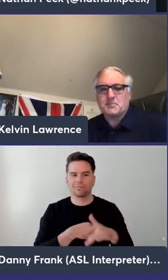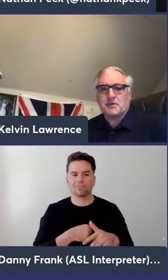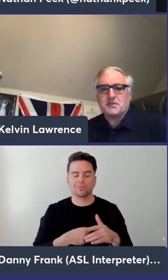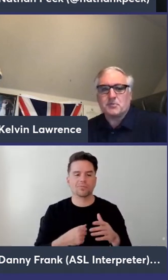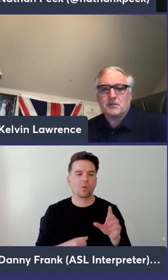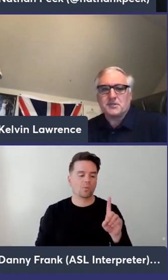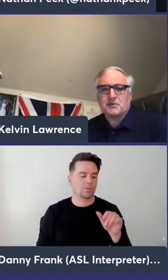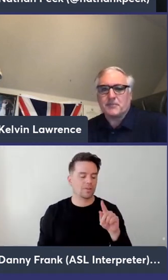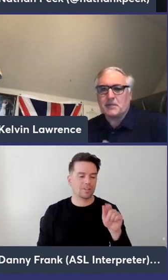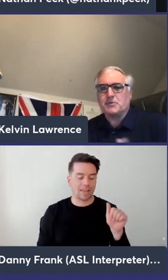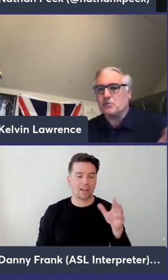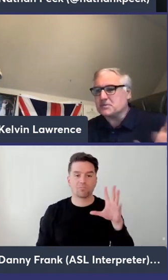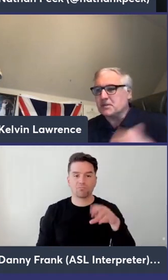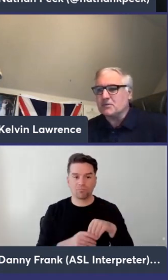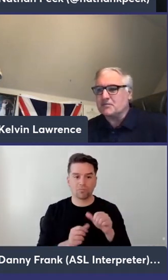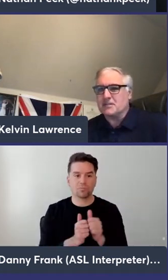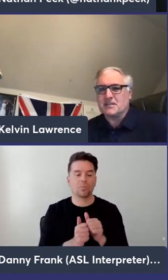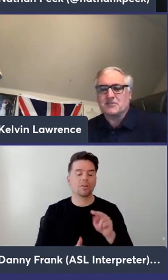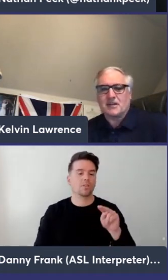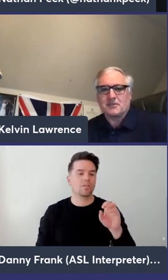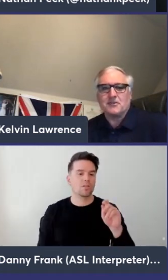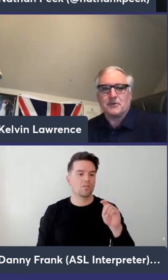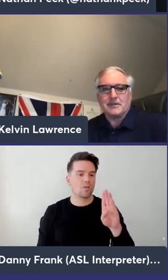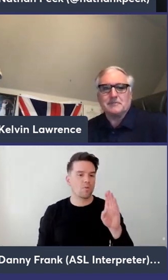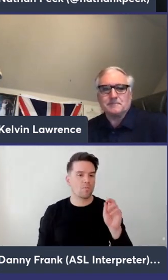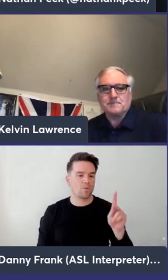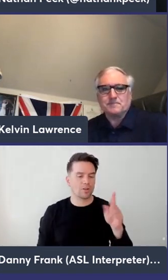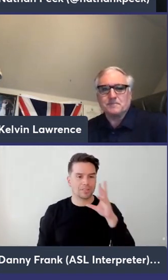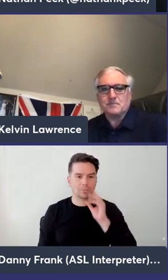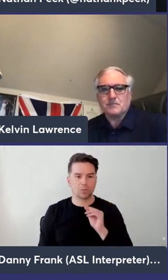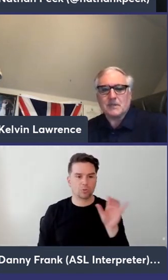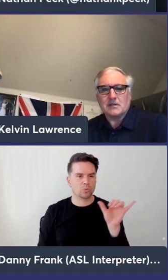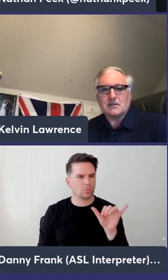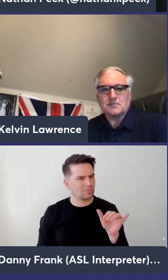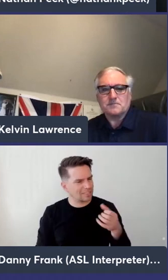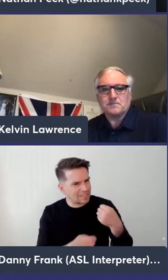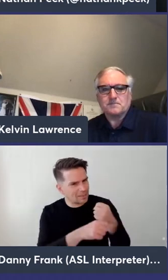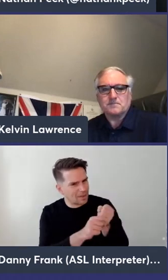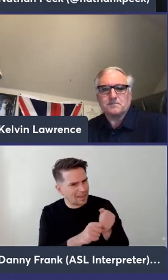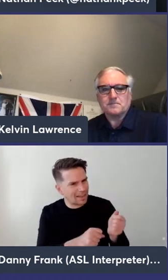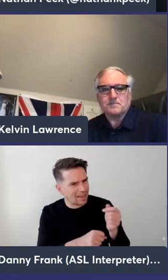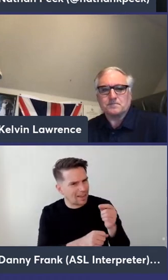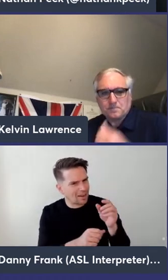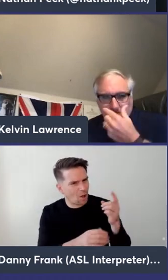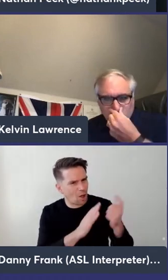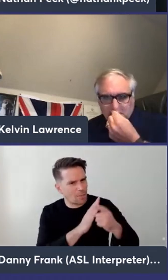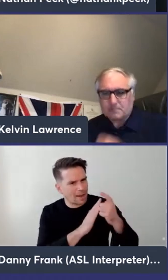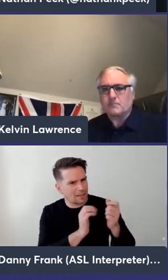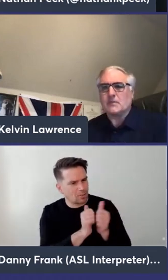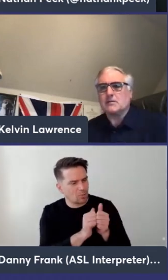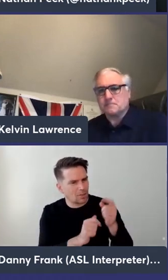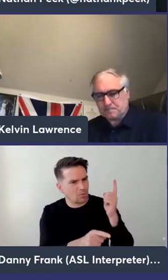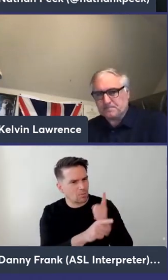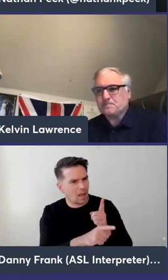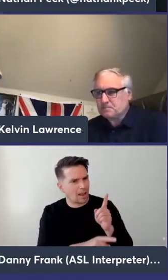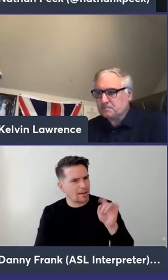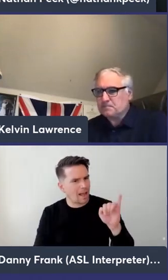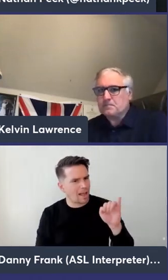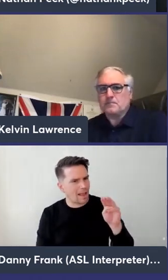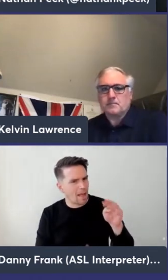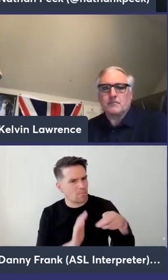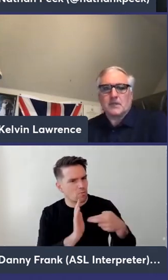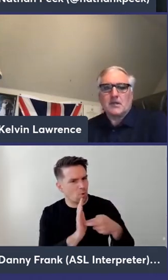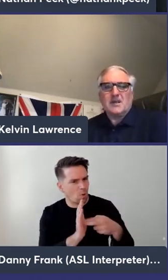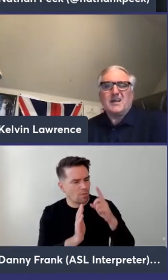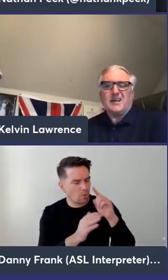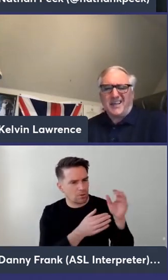notebook experience as well. So anybody And, wants and to does it create it like automatically with the right IAM role to like connect to the Neptune and talk